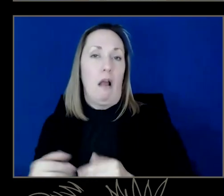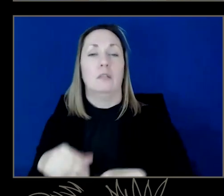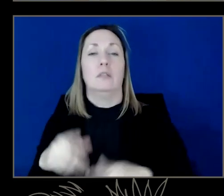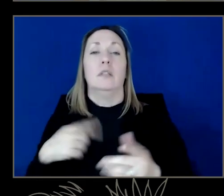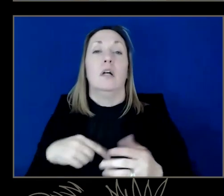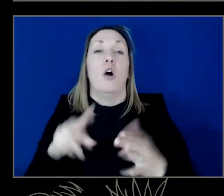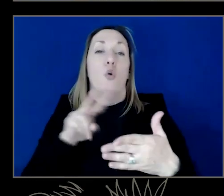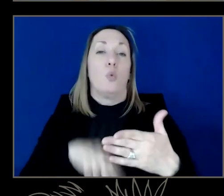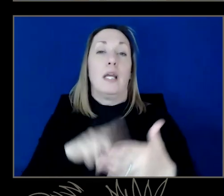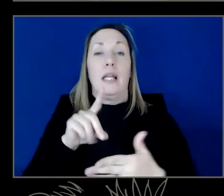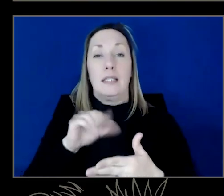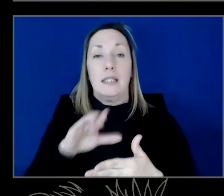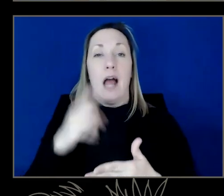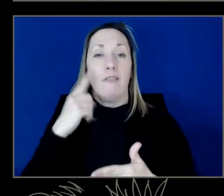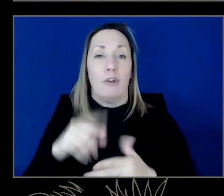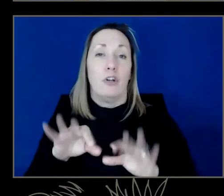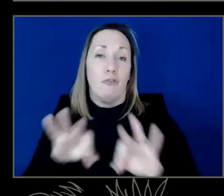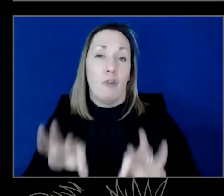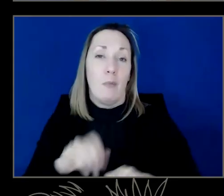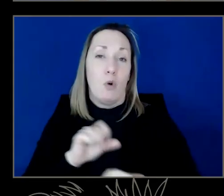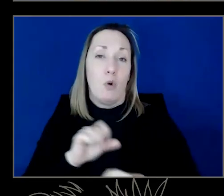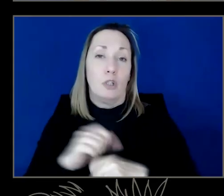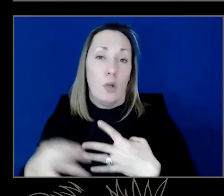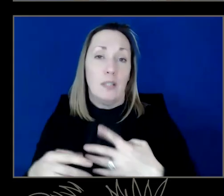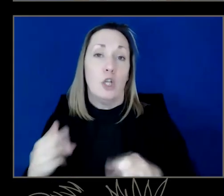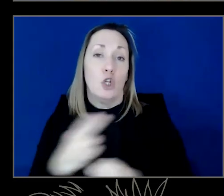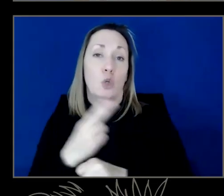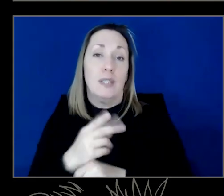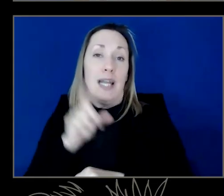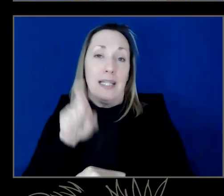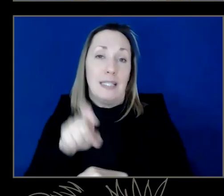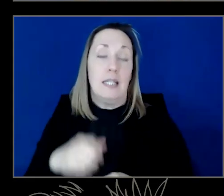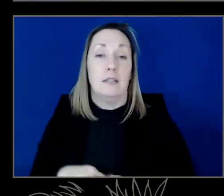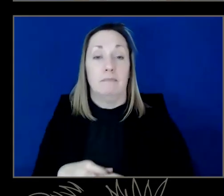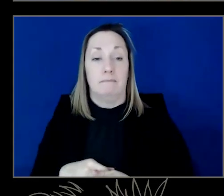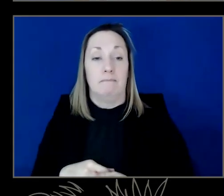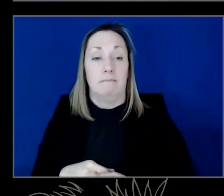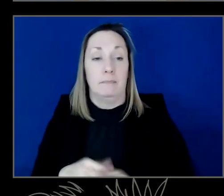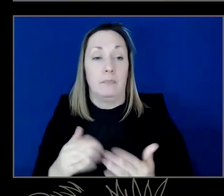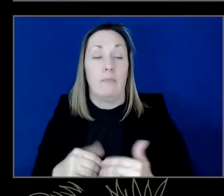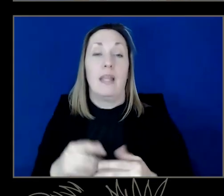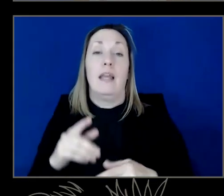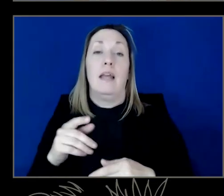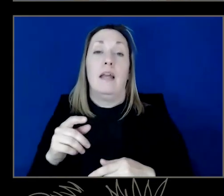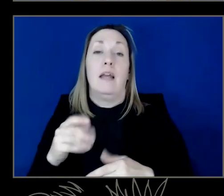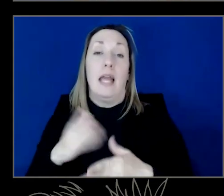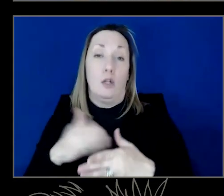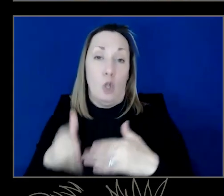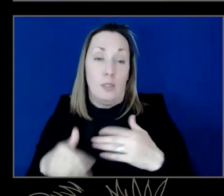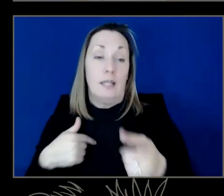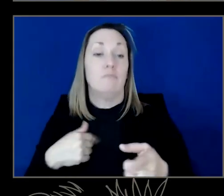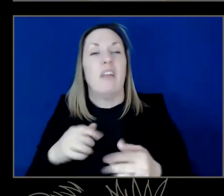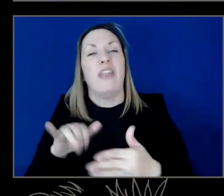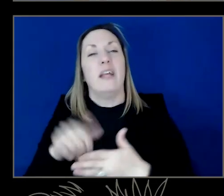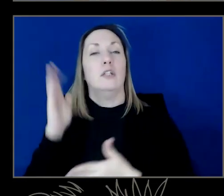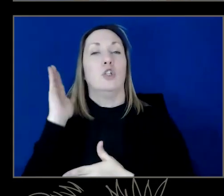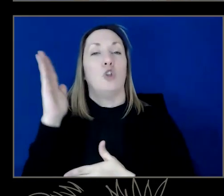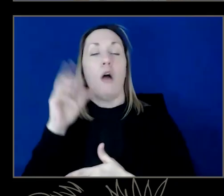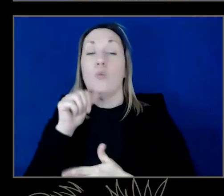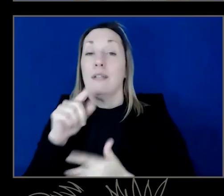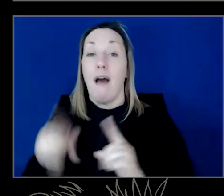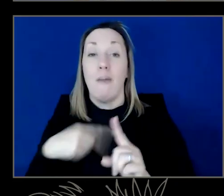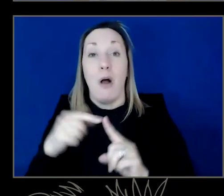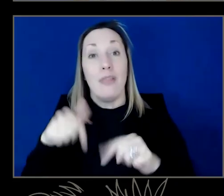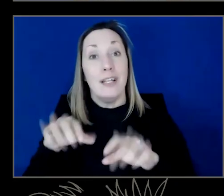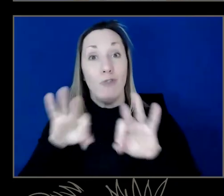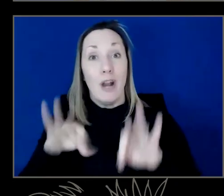your framework of choice. They all support it. Use it as needed. In closing, this talk was not about, hey, this